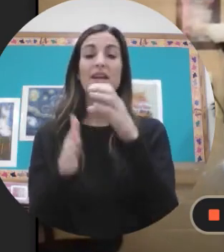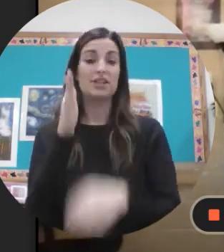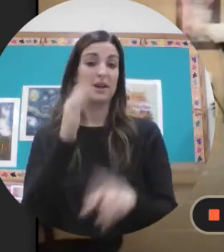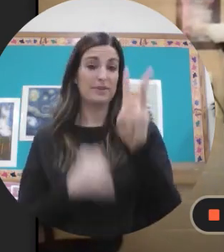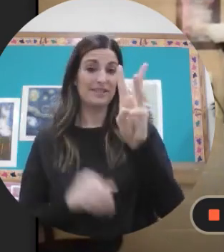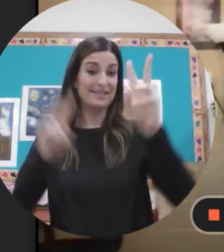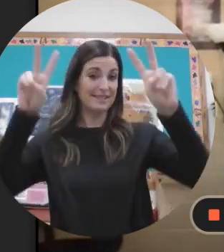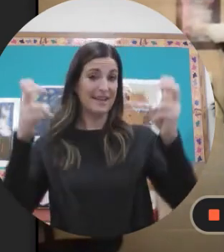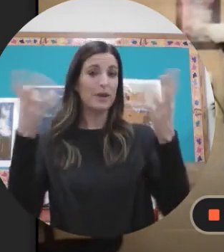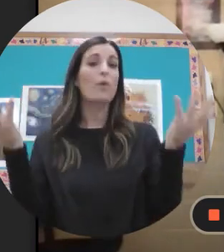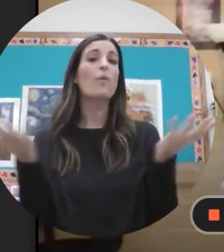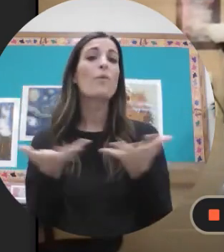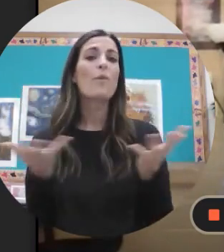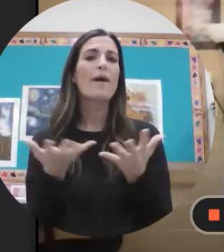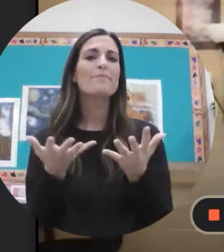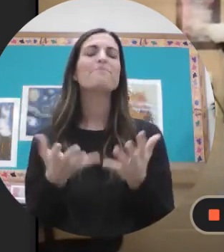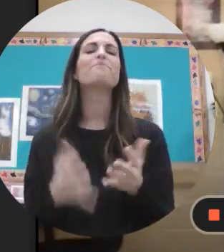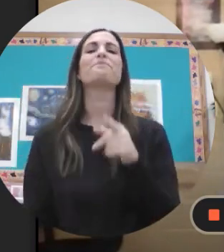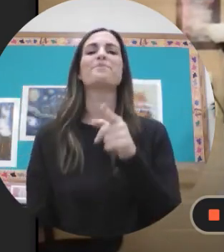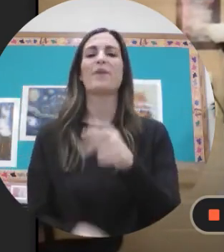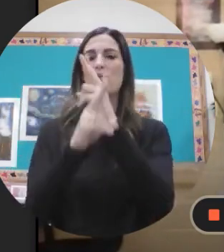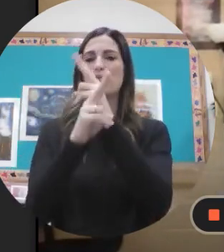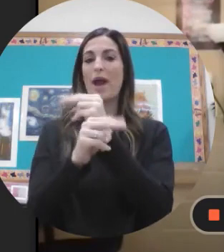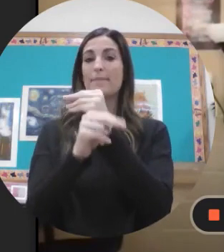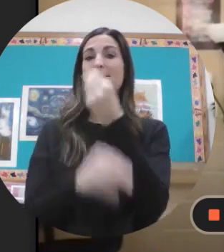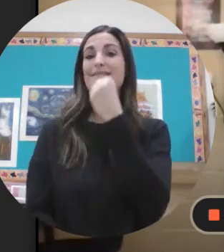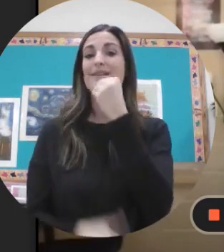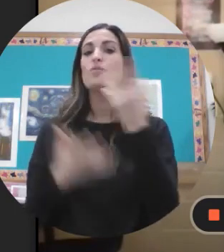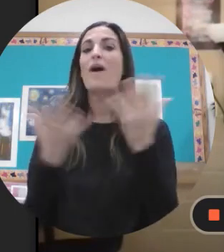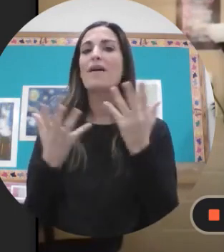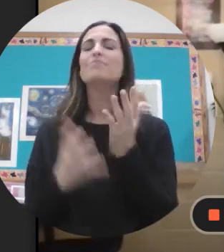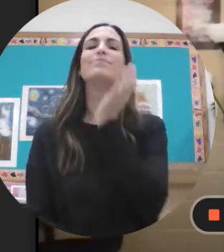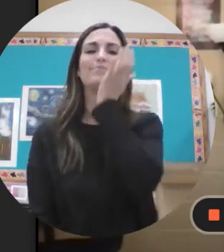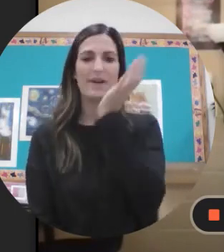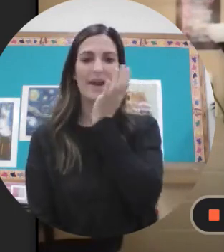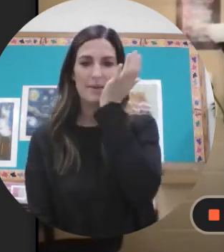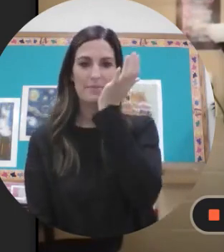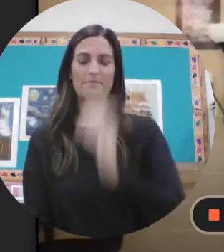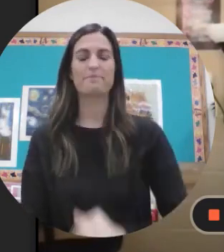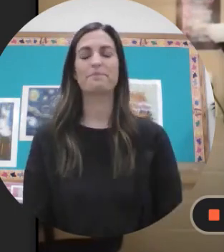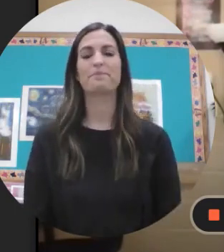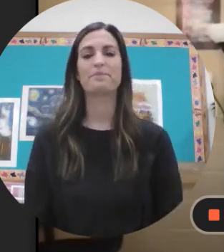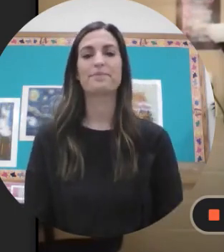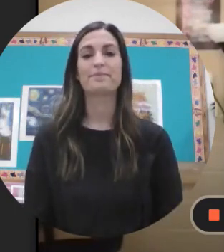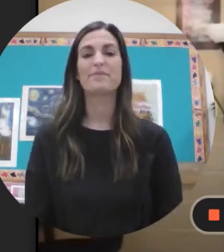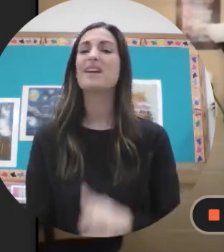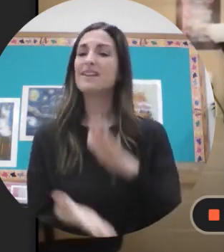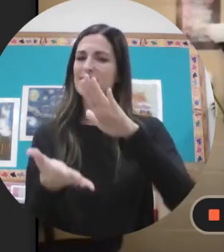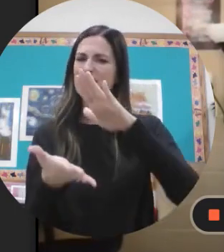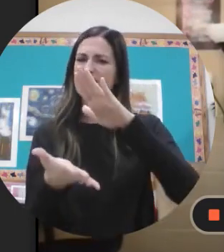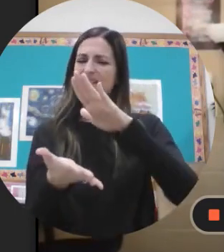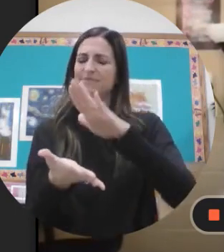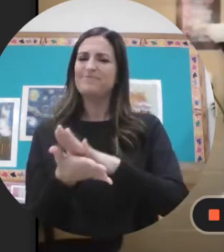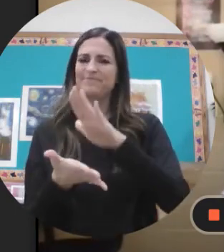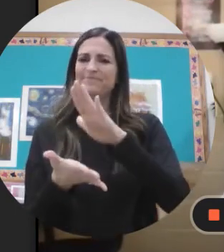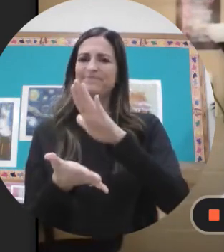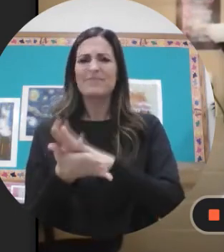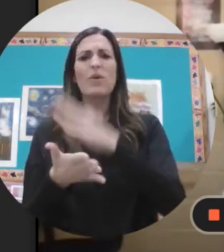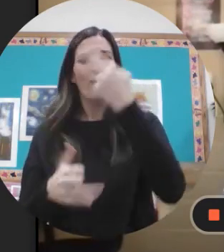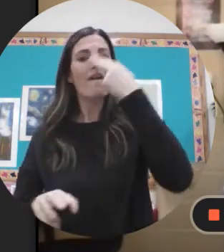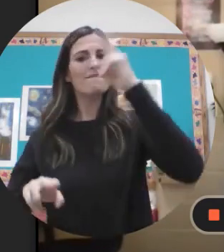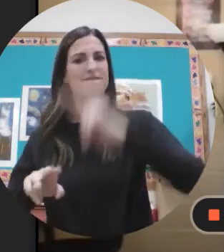Pet Rabbit's Diet Should Consist Mostly of Grass Hay. School definitely had some fun parts, but it